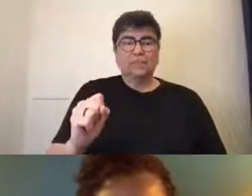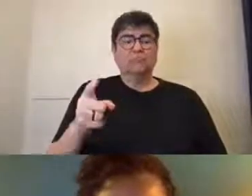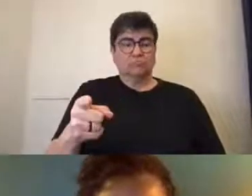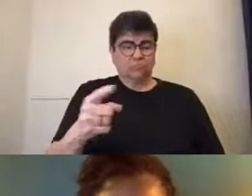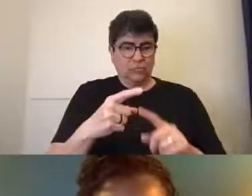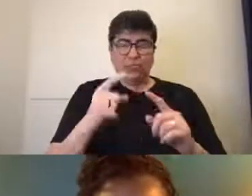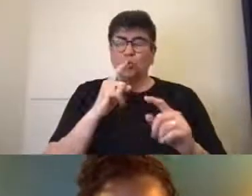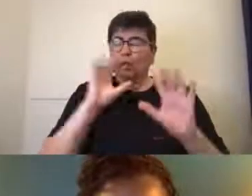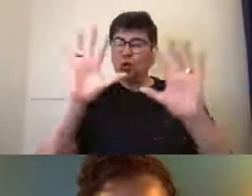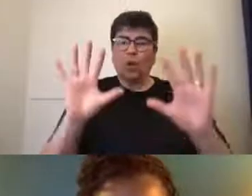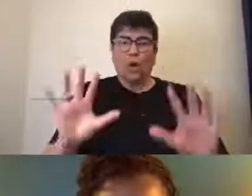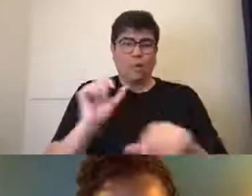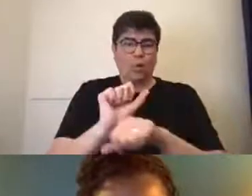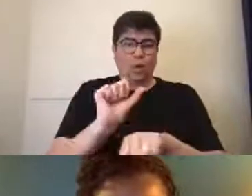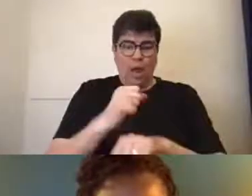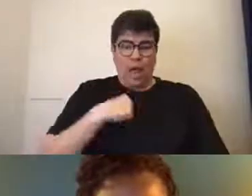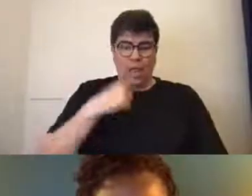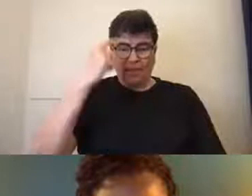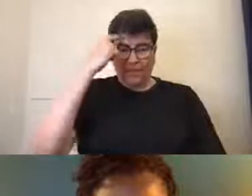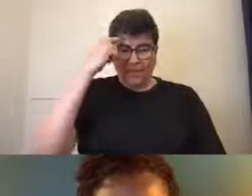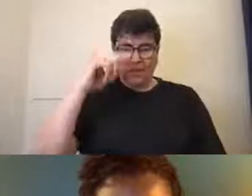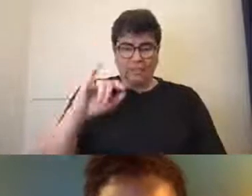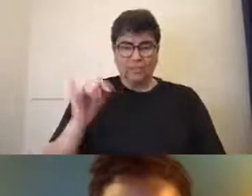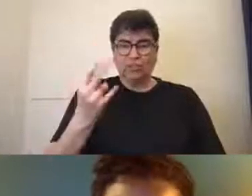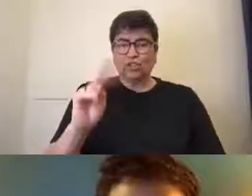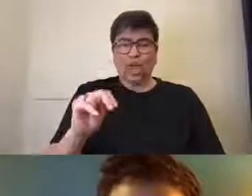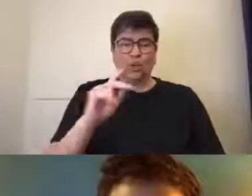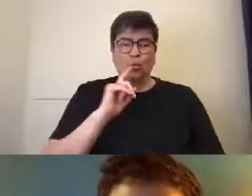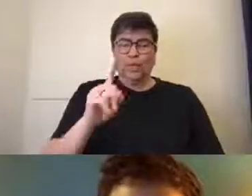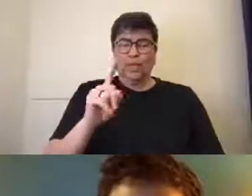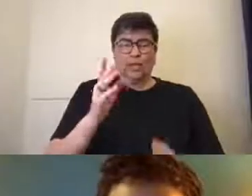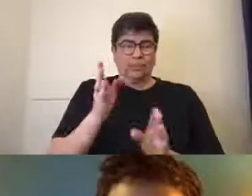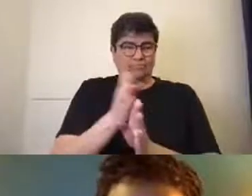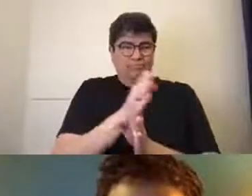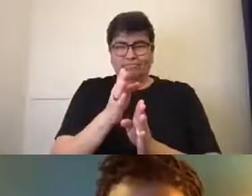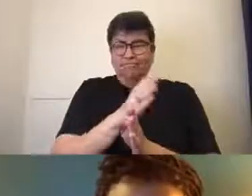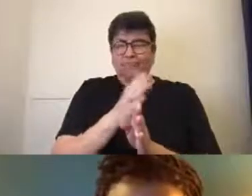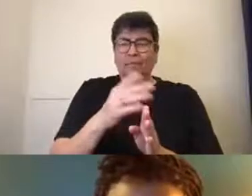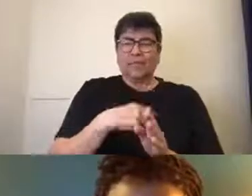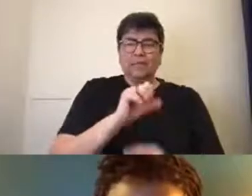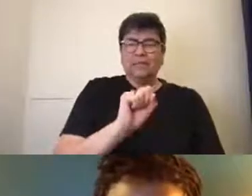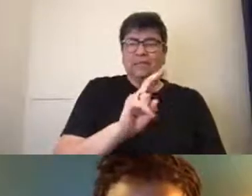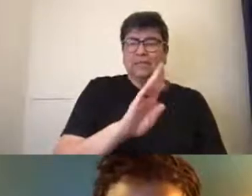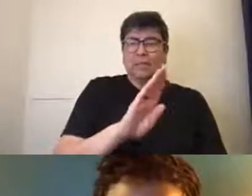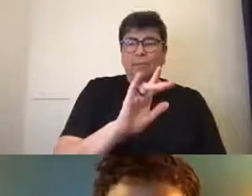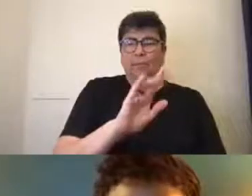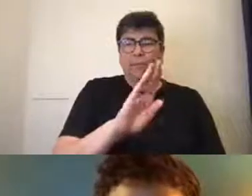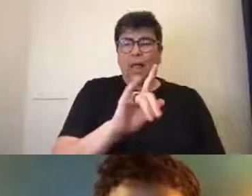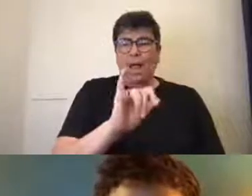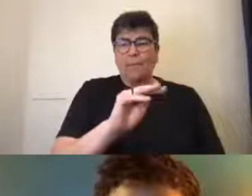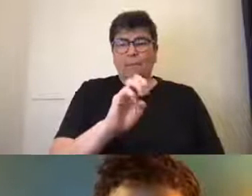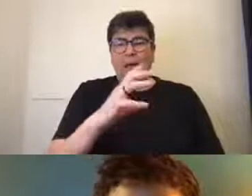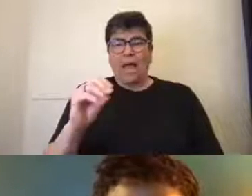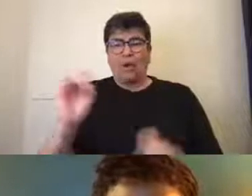lot of incredible work. Like, and I think John Jennings just really blurs that line between like the sublime and the horrific. Like, so, you